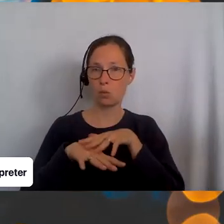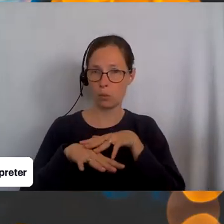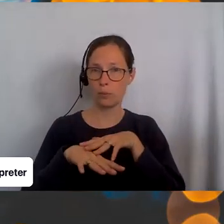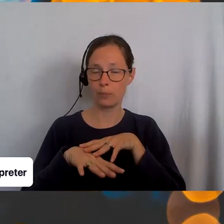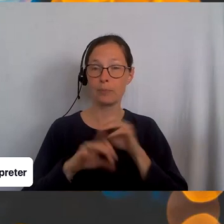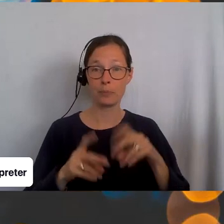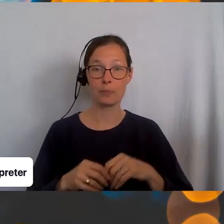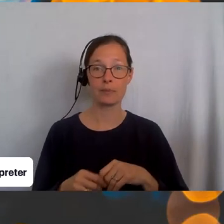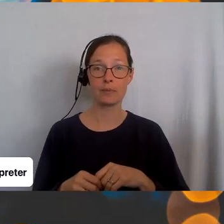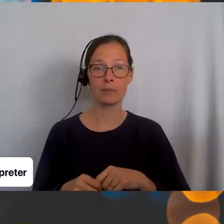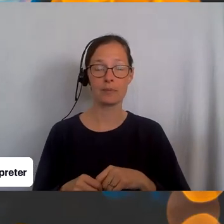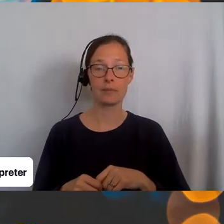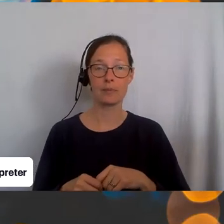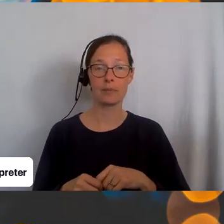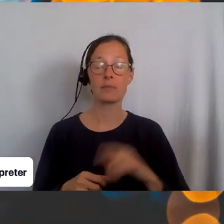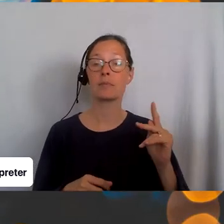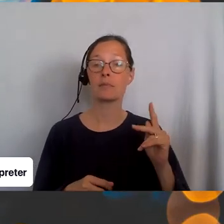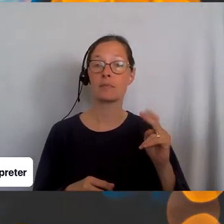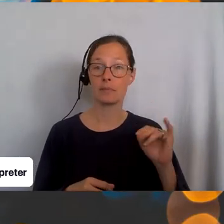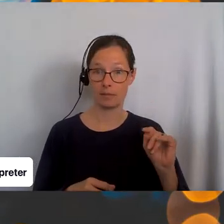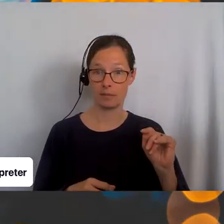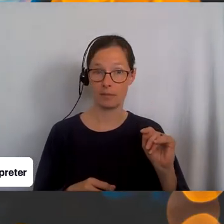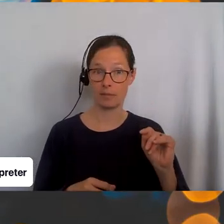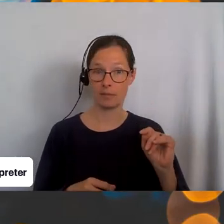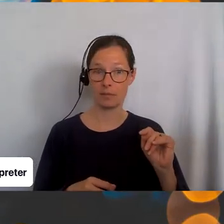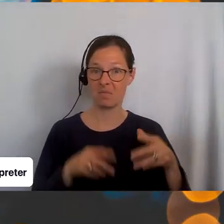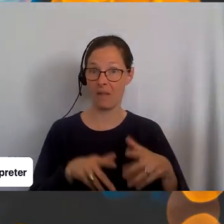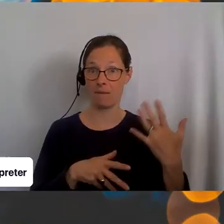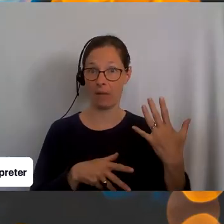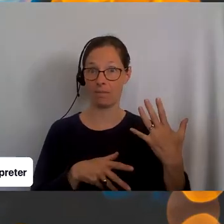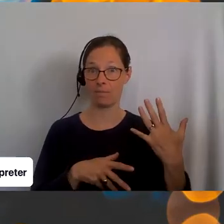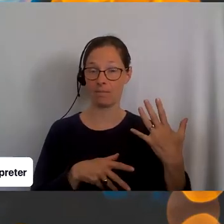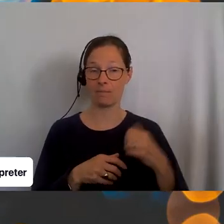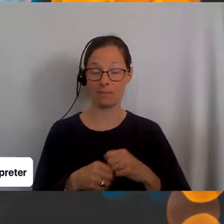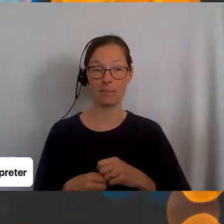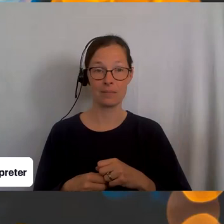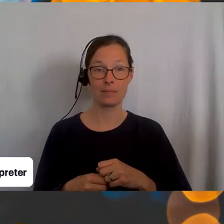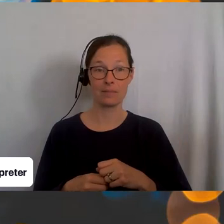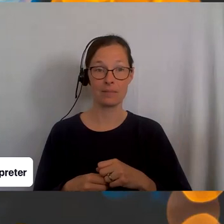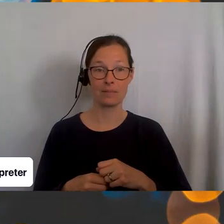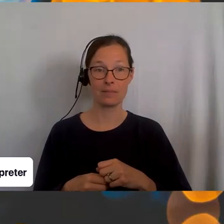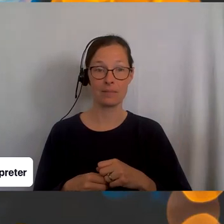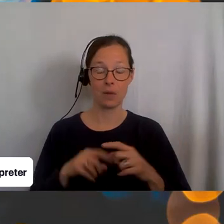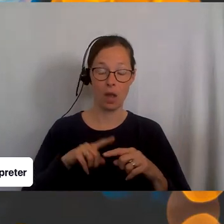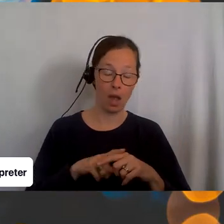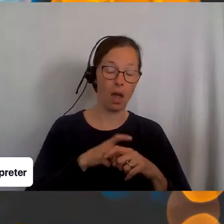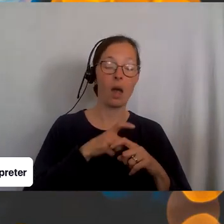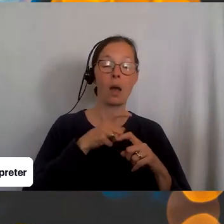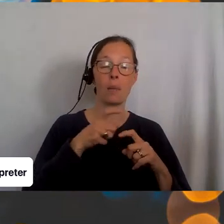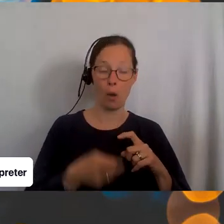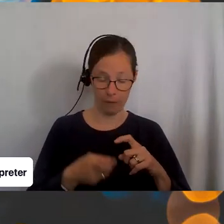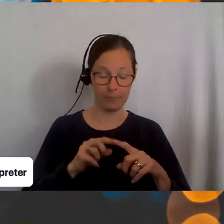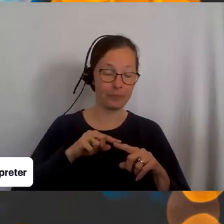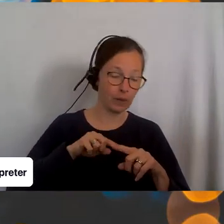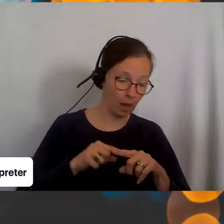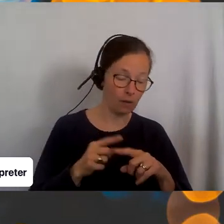Okay. Knit. Only 5 more stitches to go. Lift it up and over.